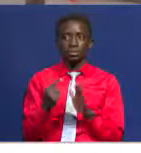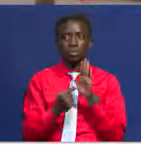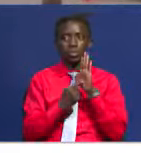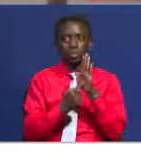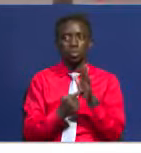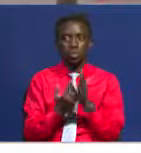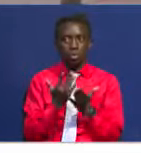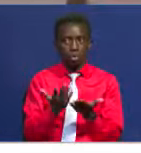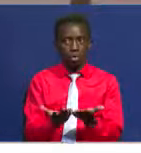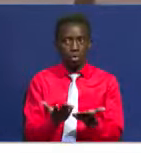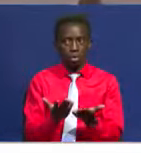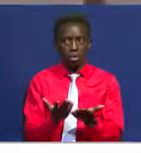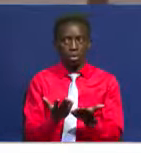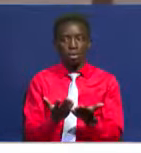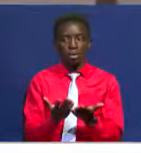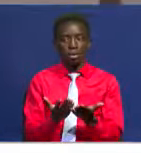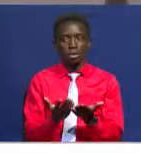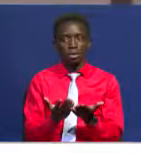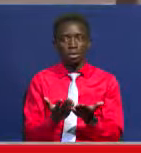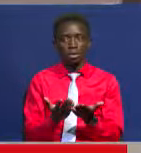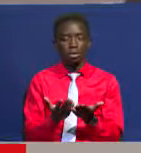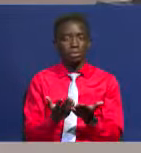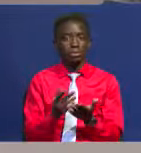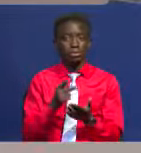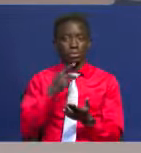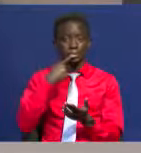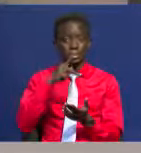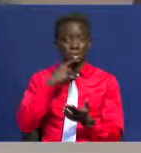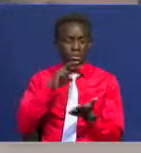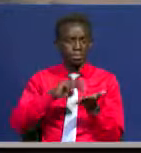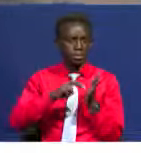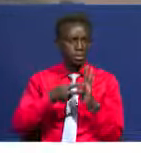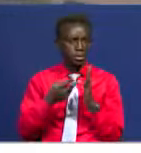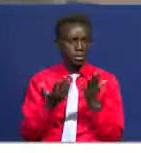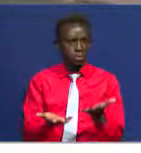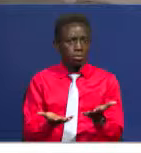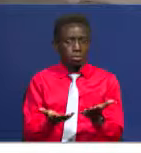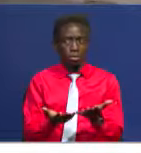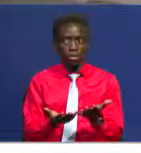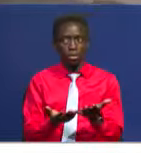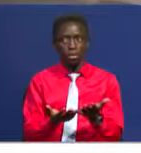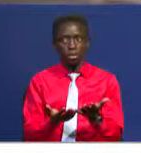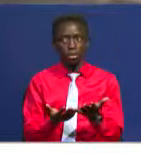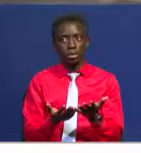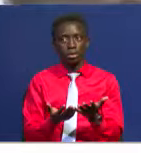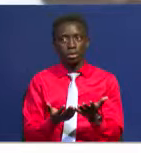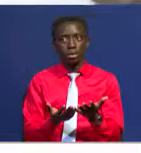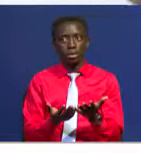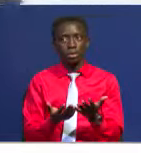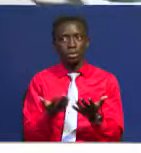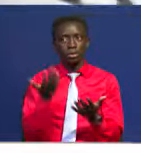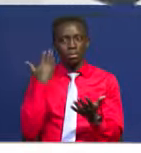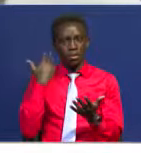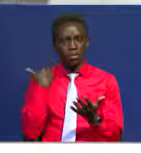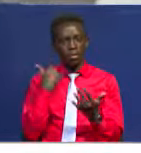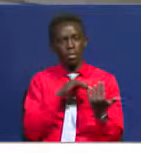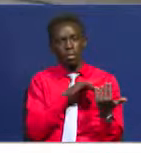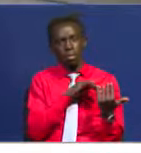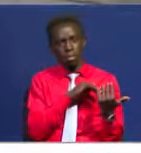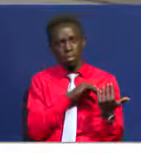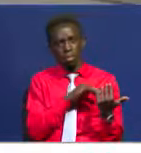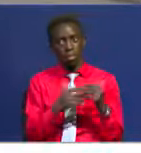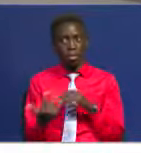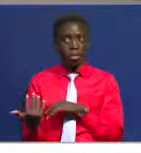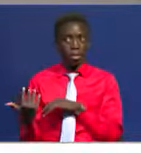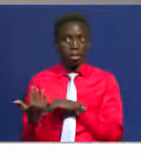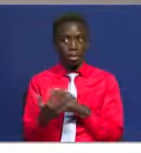the kind of, you know, the kind of battle, if I should say, that was going on here. The pink